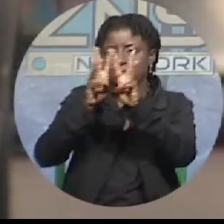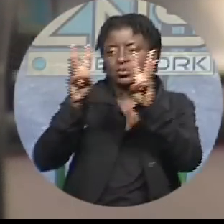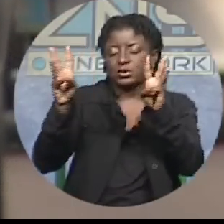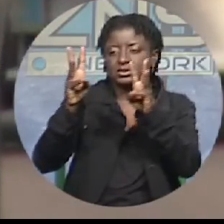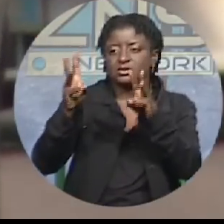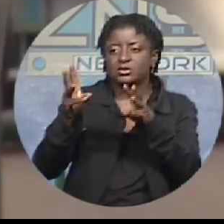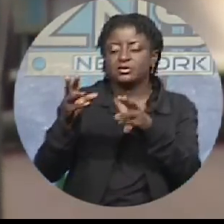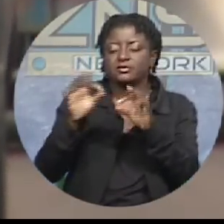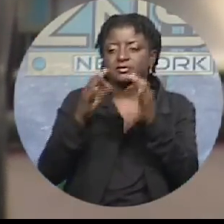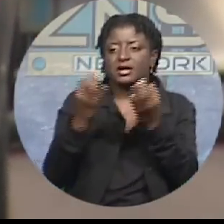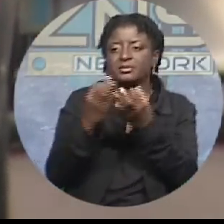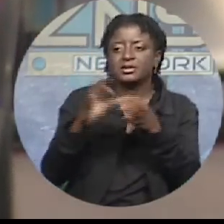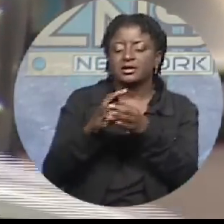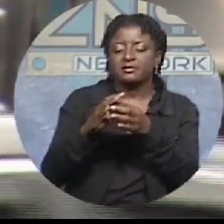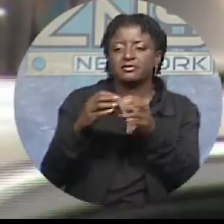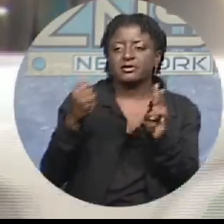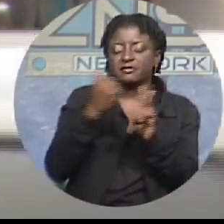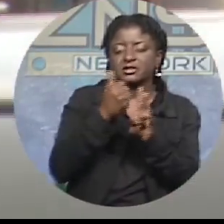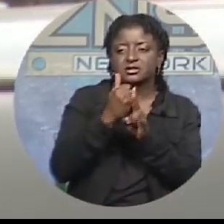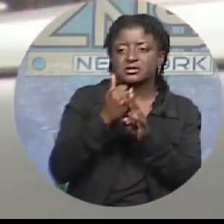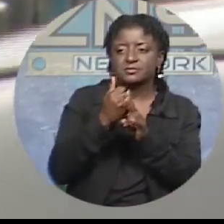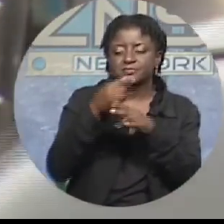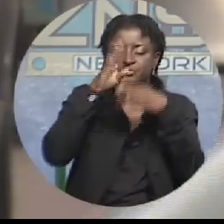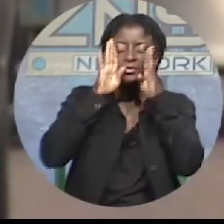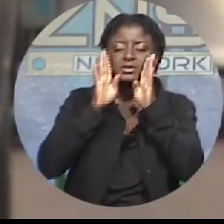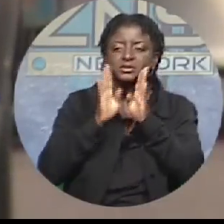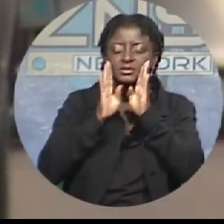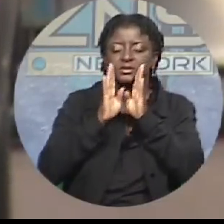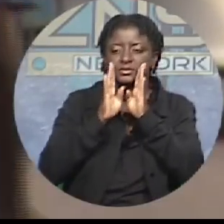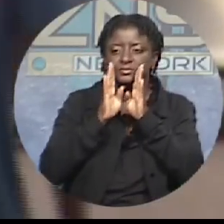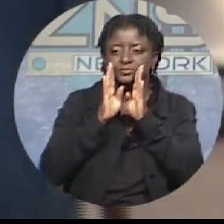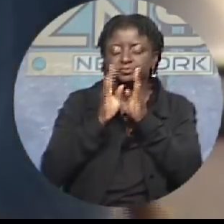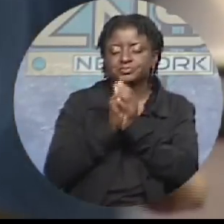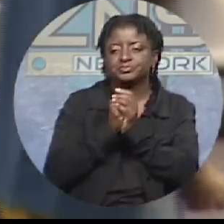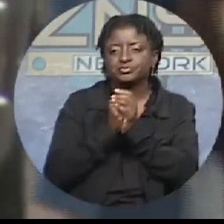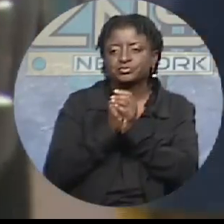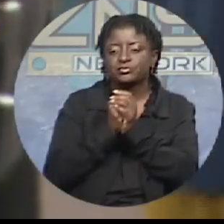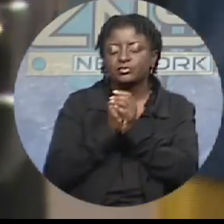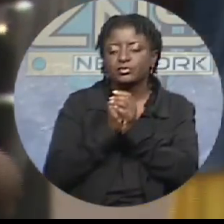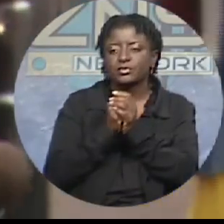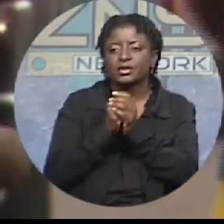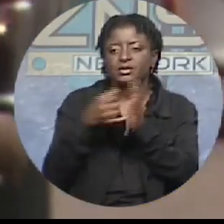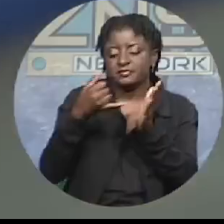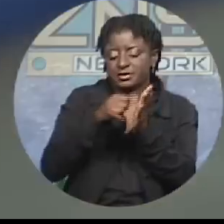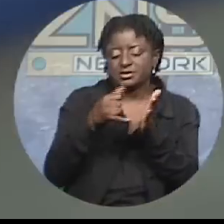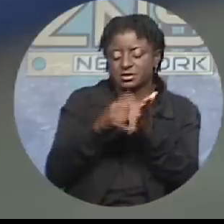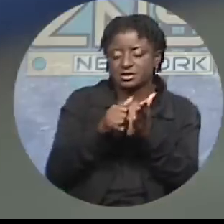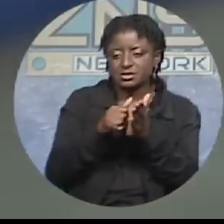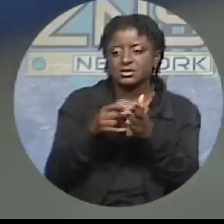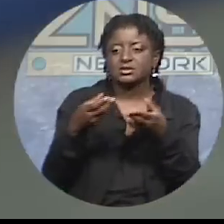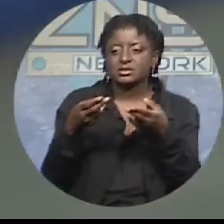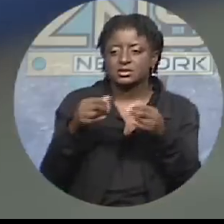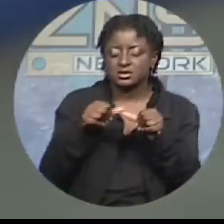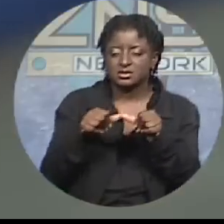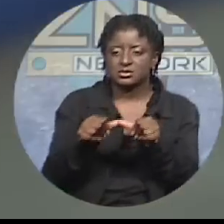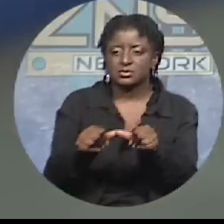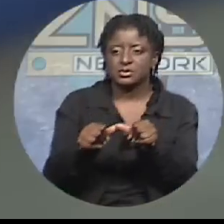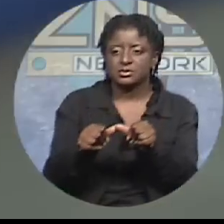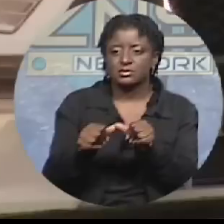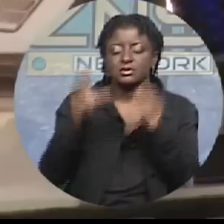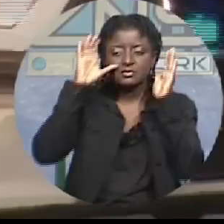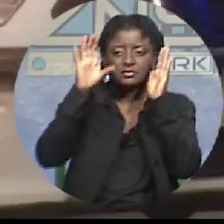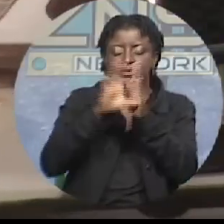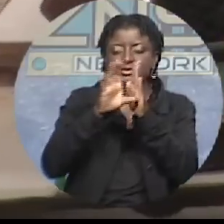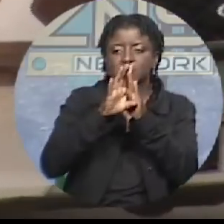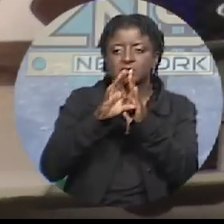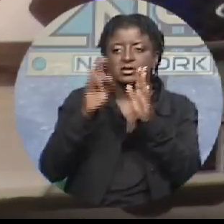with grief at the scene. Ferguson maintains an intense investigation into this matter is underway. Now, photos and videos of the